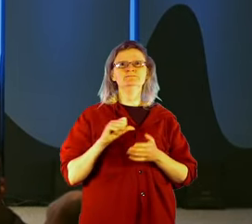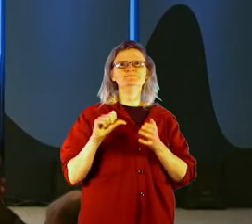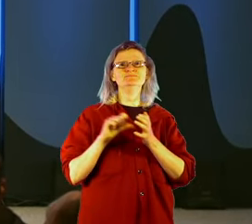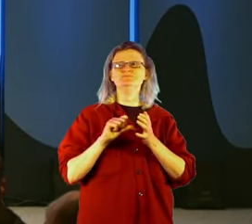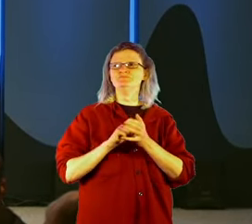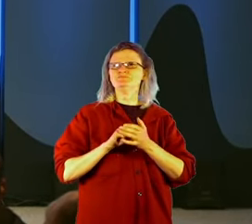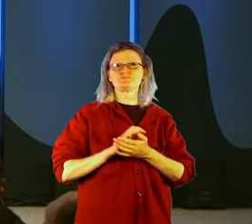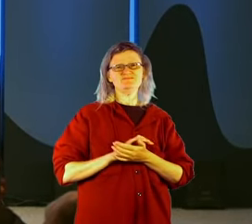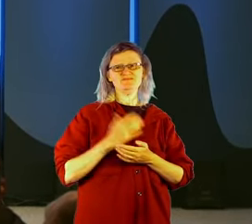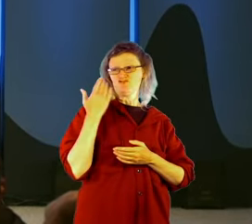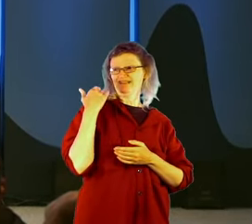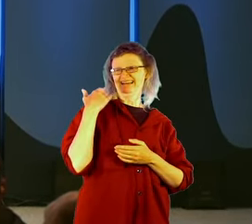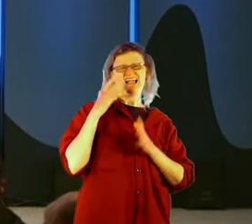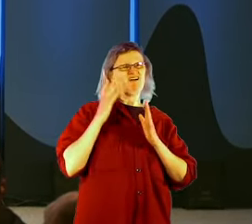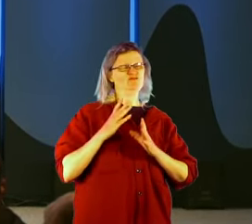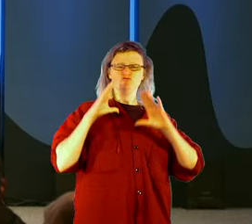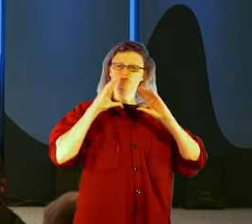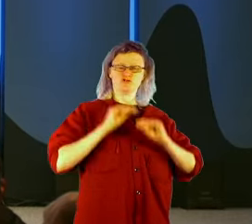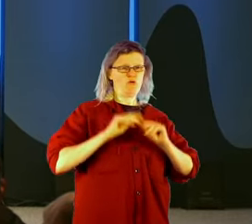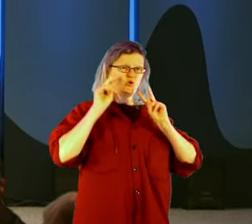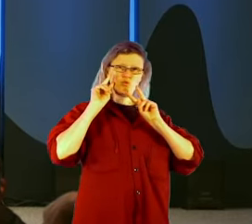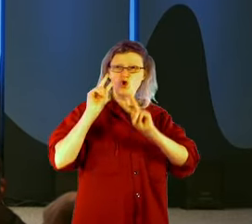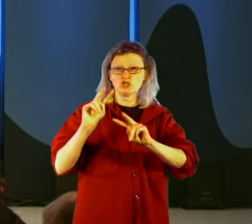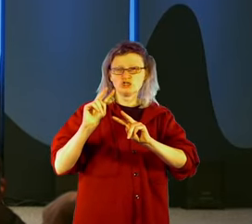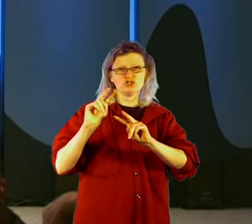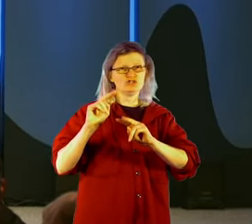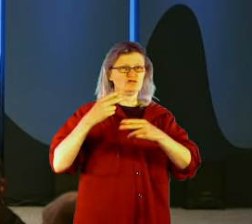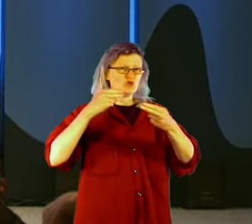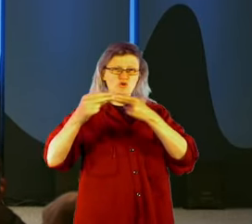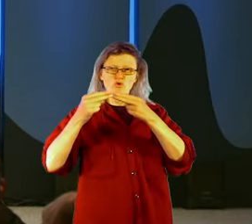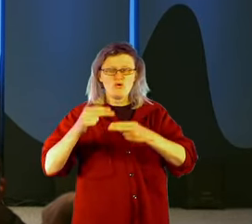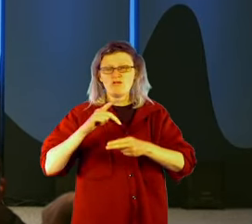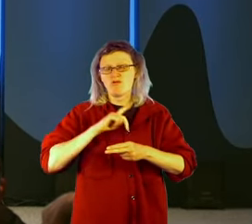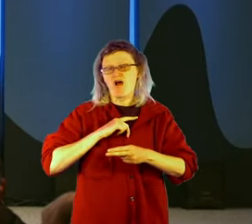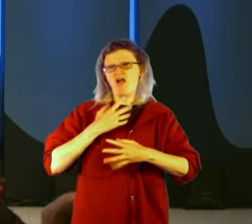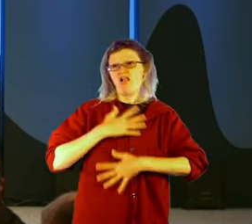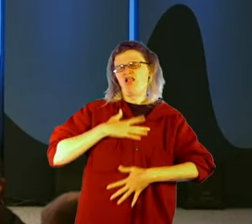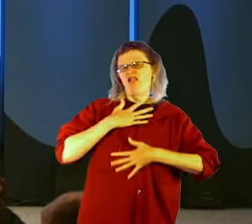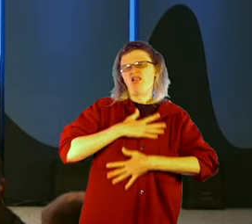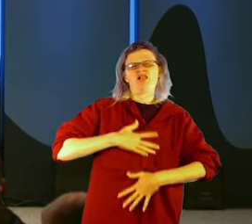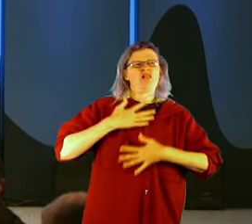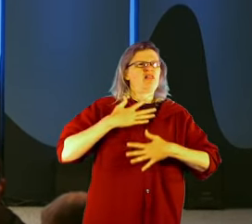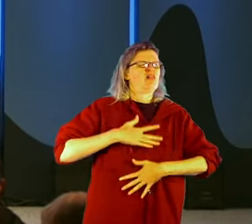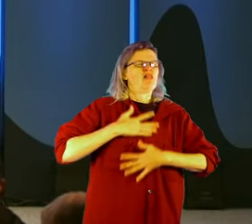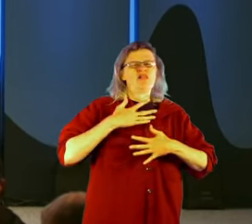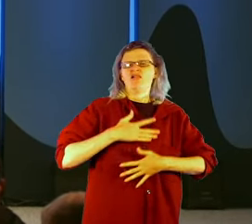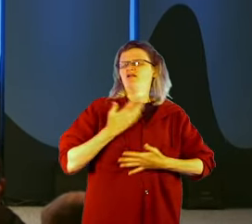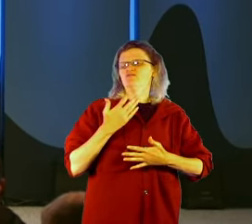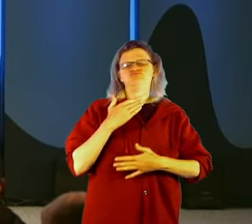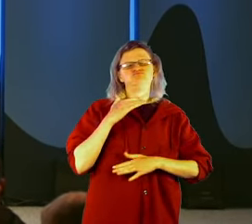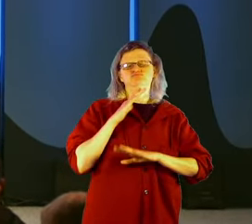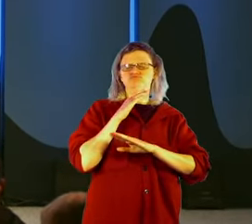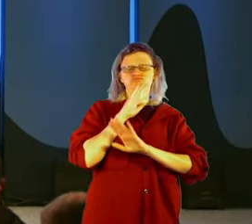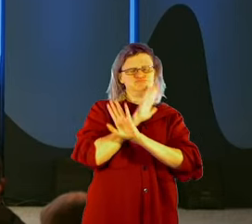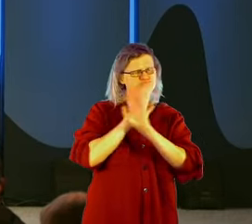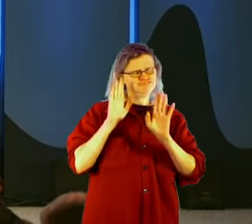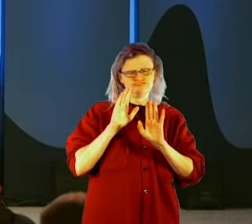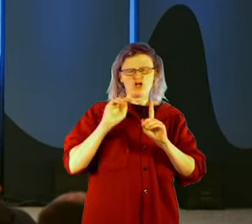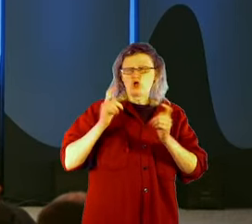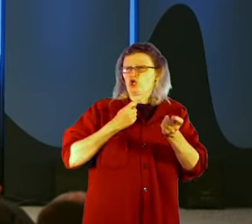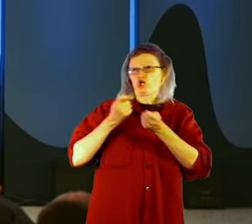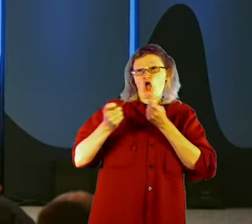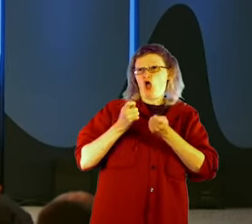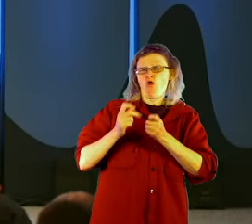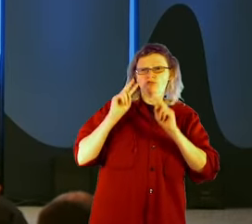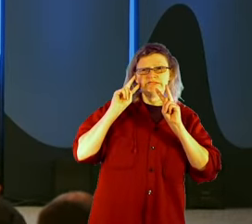the news in 2020 after the COVID outbreak. I just couldn't cope with